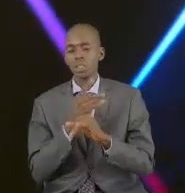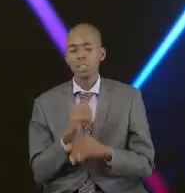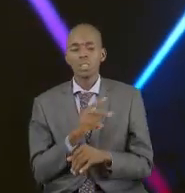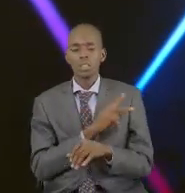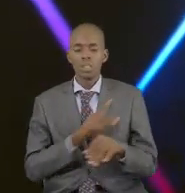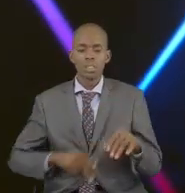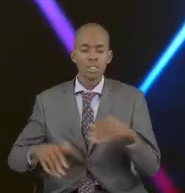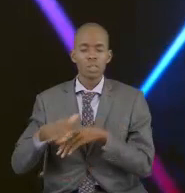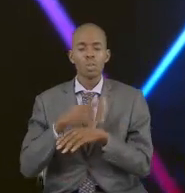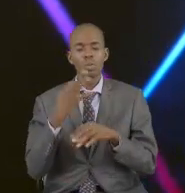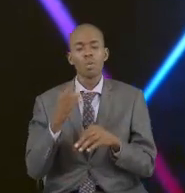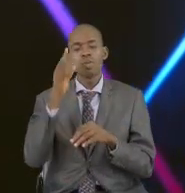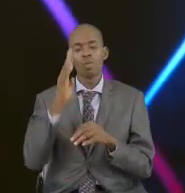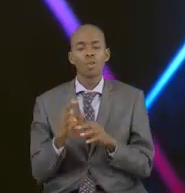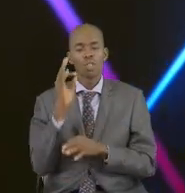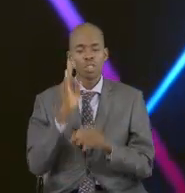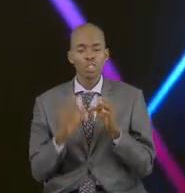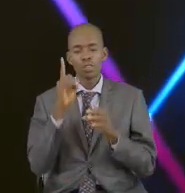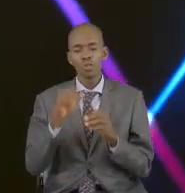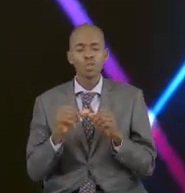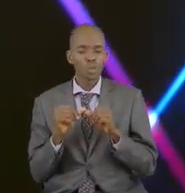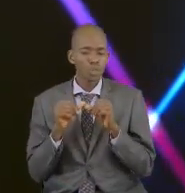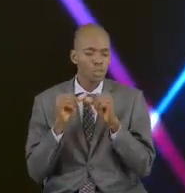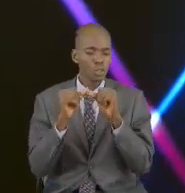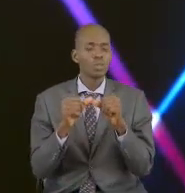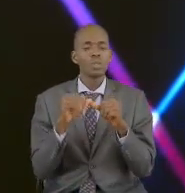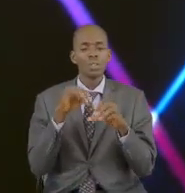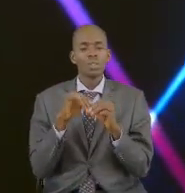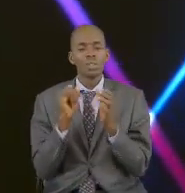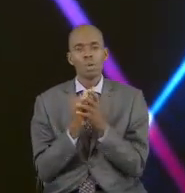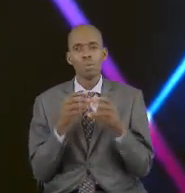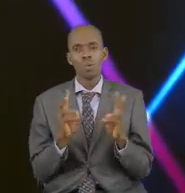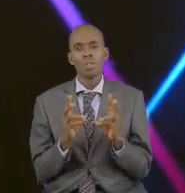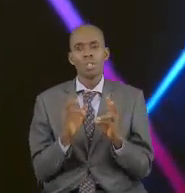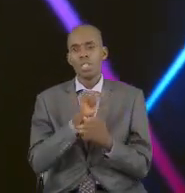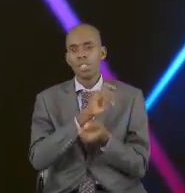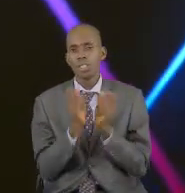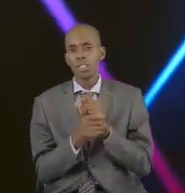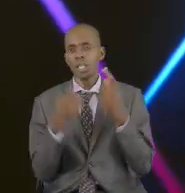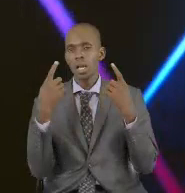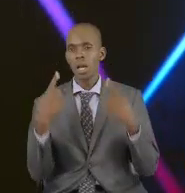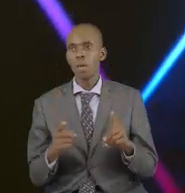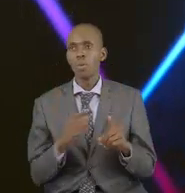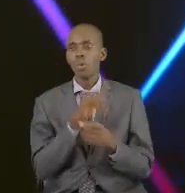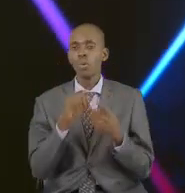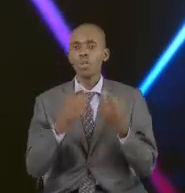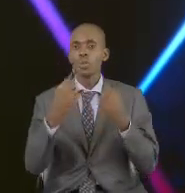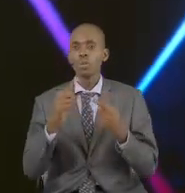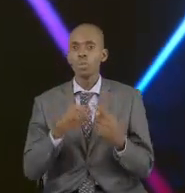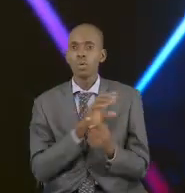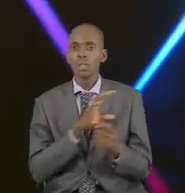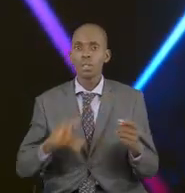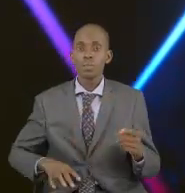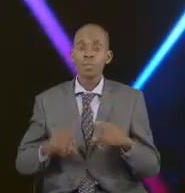continue like that. But look at that. A change happens when you come to Christ. But